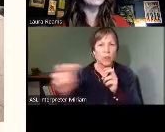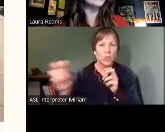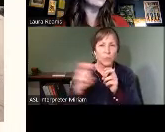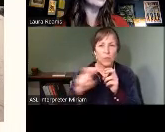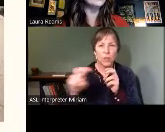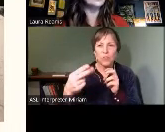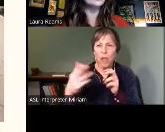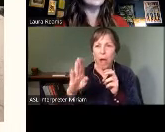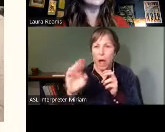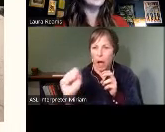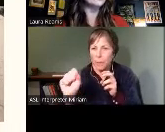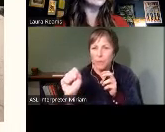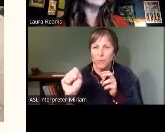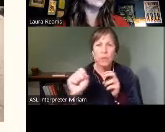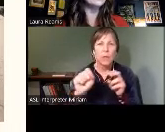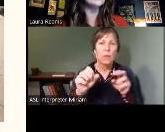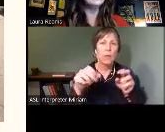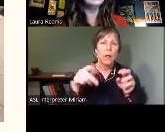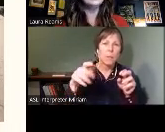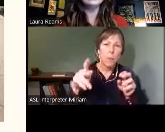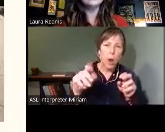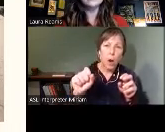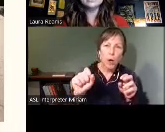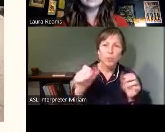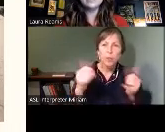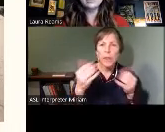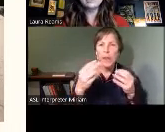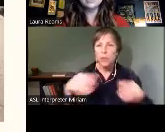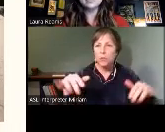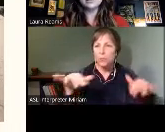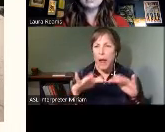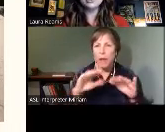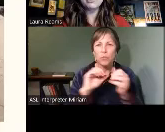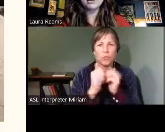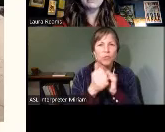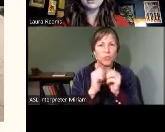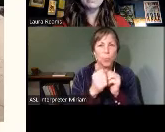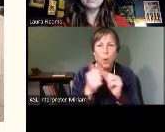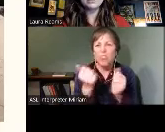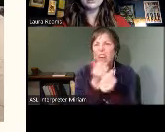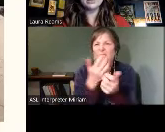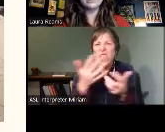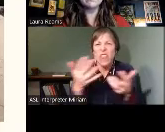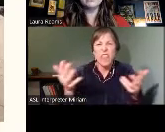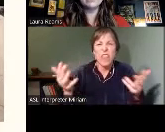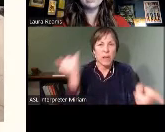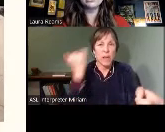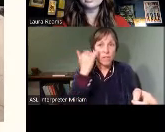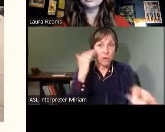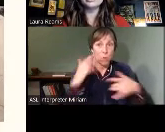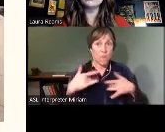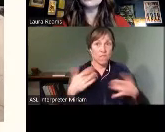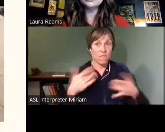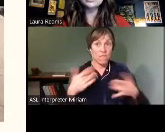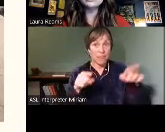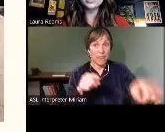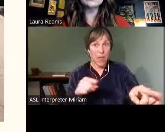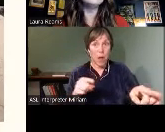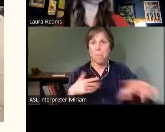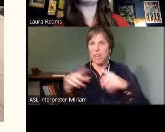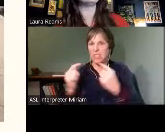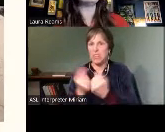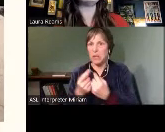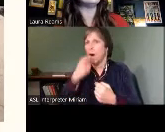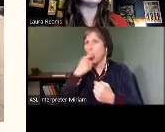parks playgrounds sports fields schedules events give us an event and my team will show up and we'll be doing voter registration or just